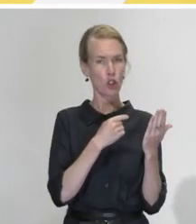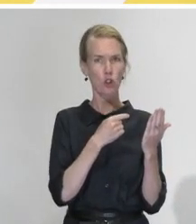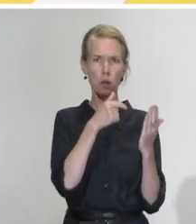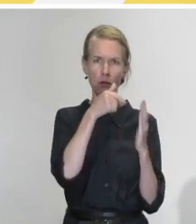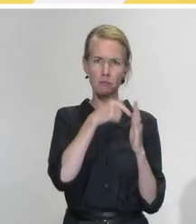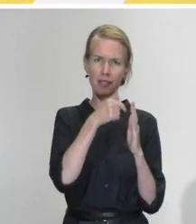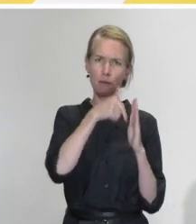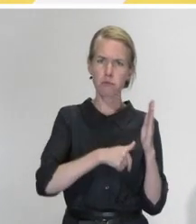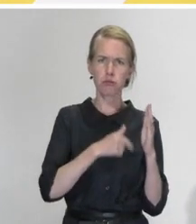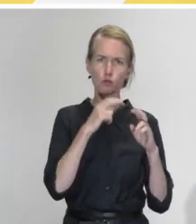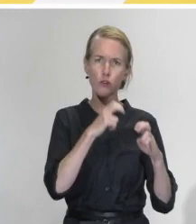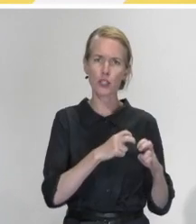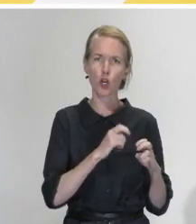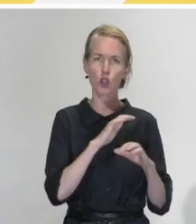COVID-19.